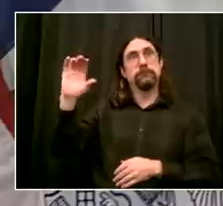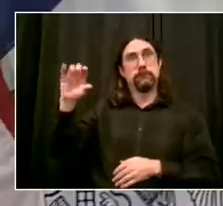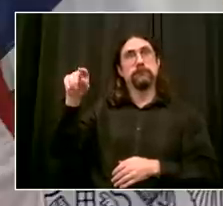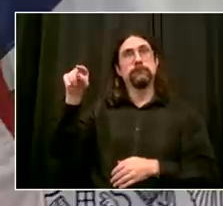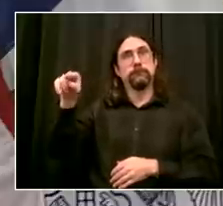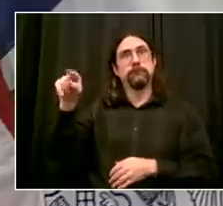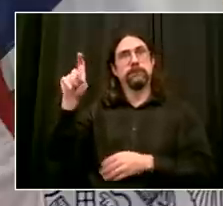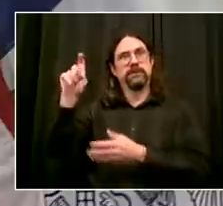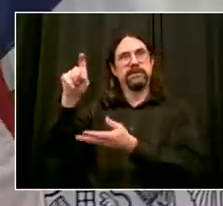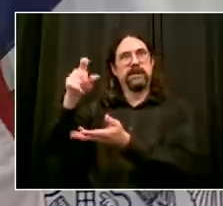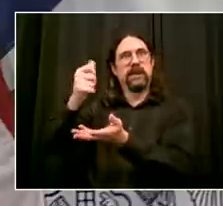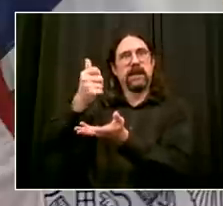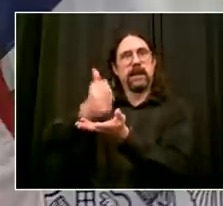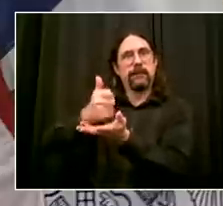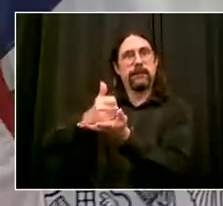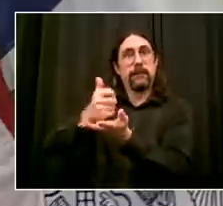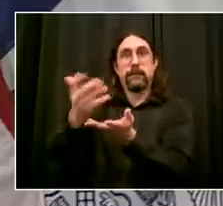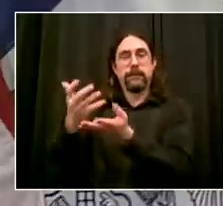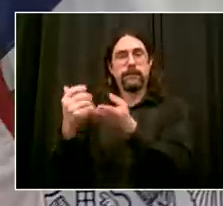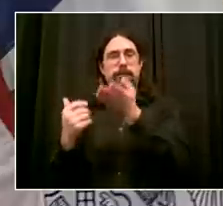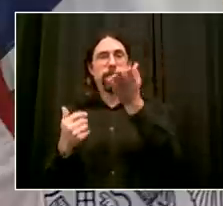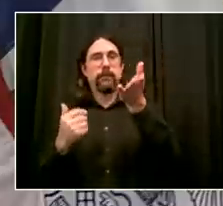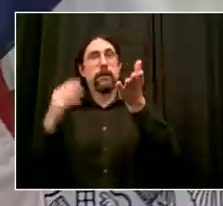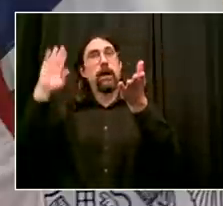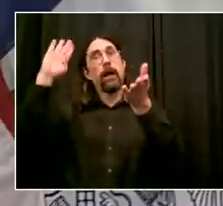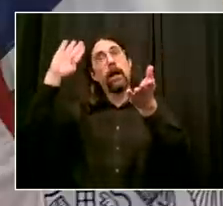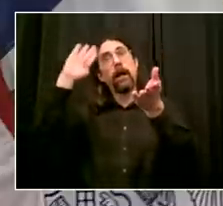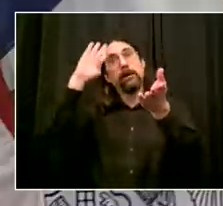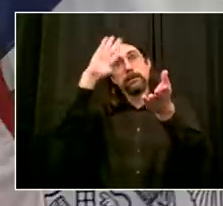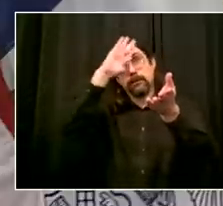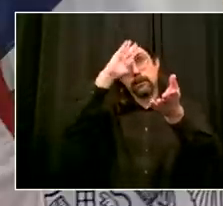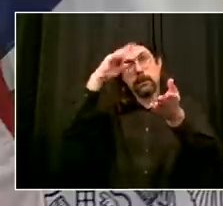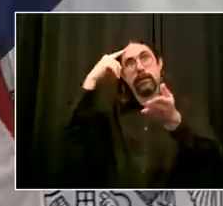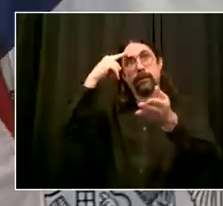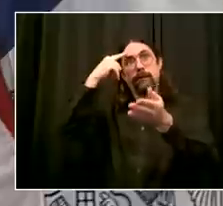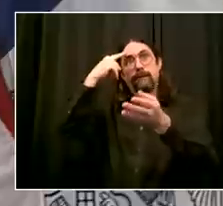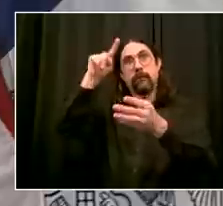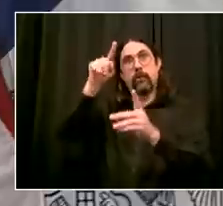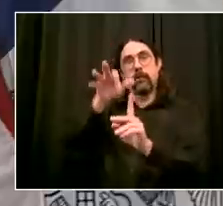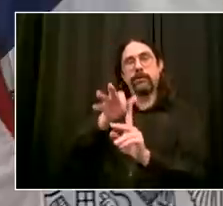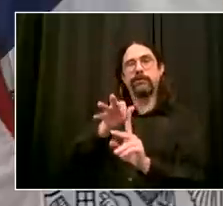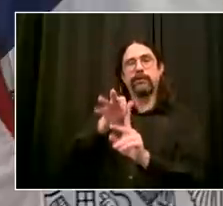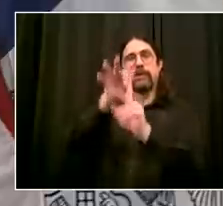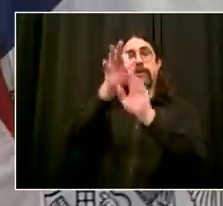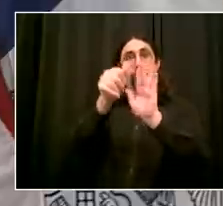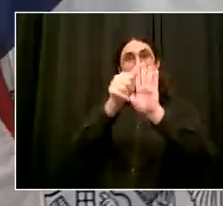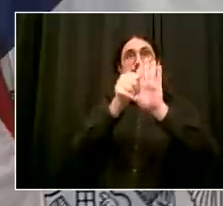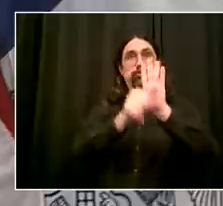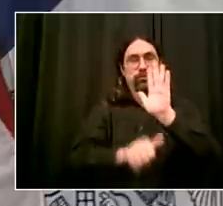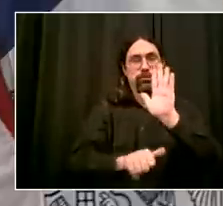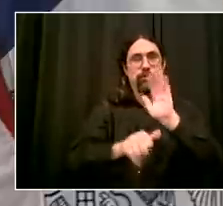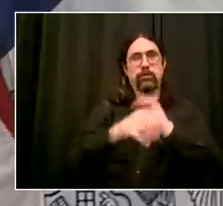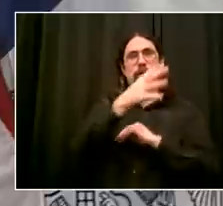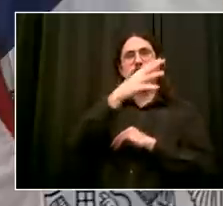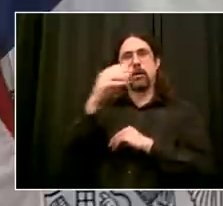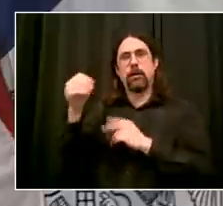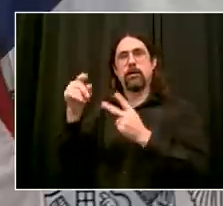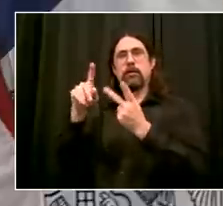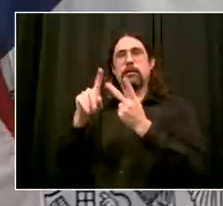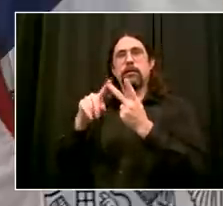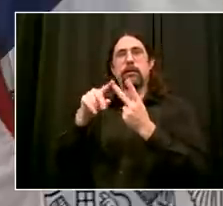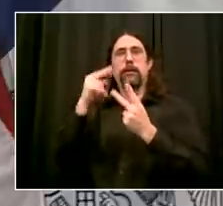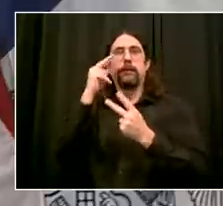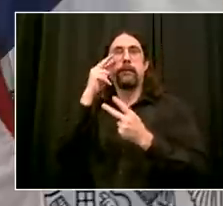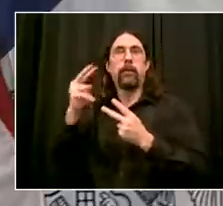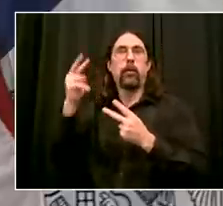to do to help each other out. But I think you're right. Going forward, there's more ways to think of the whole hospital system as